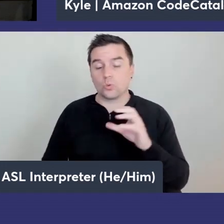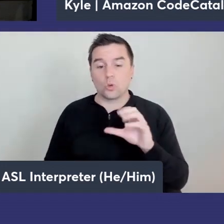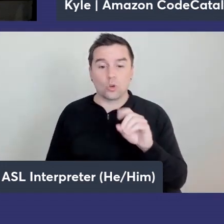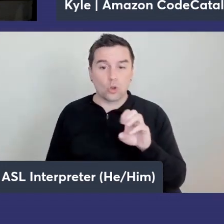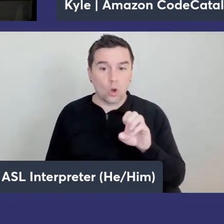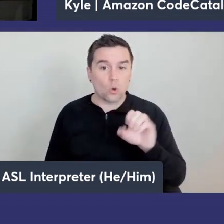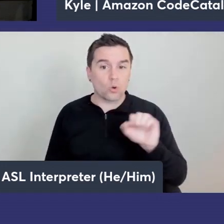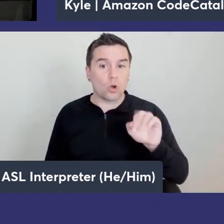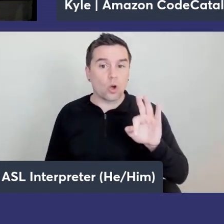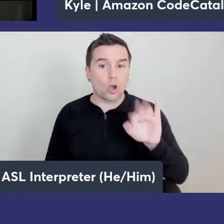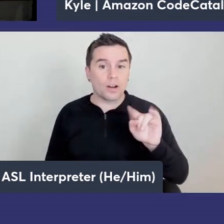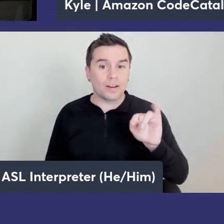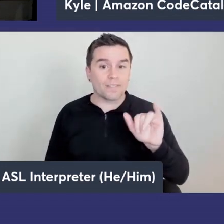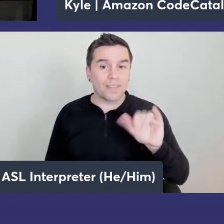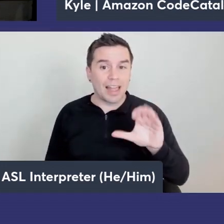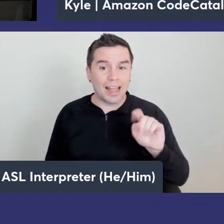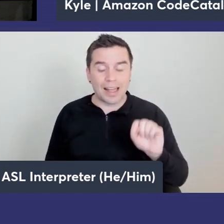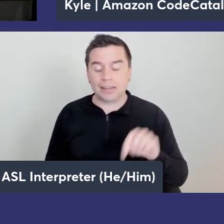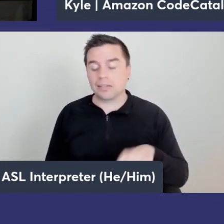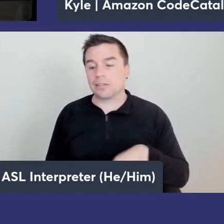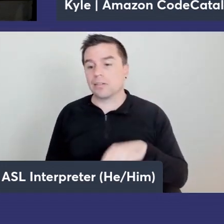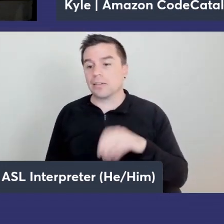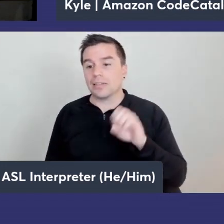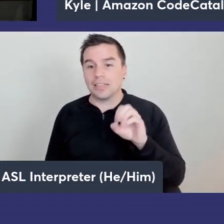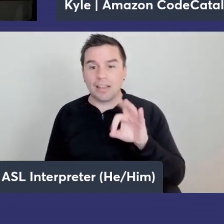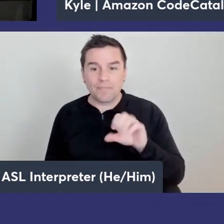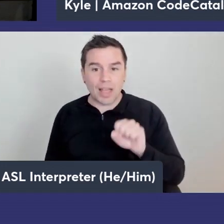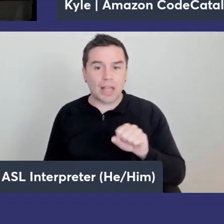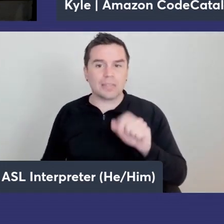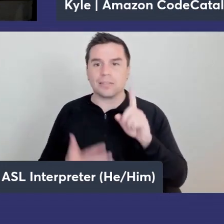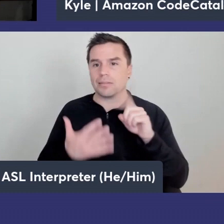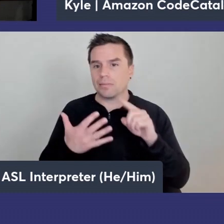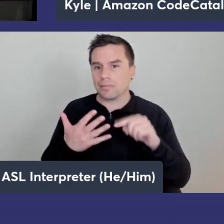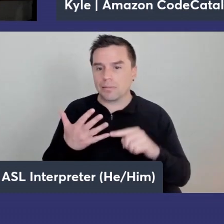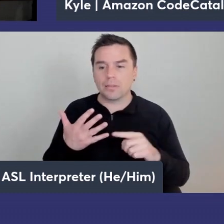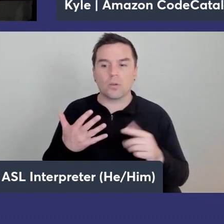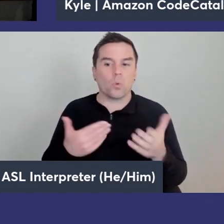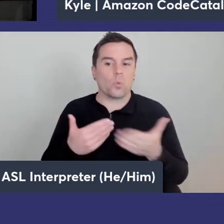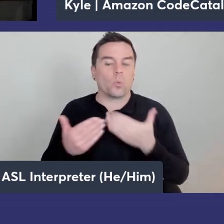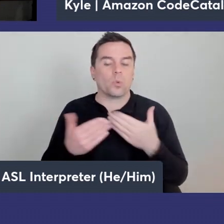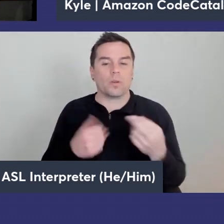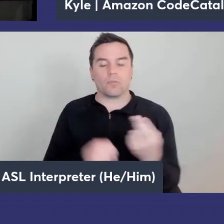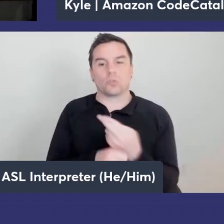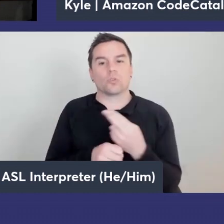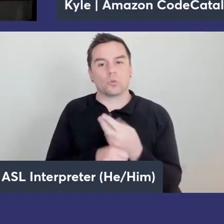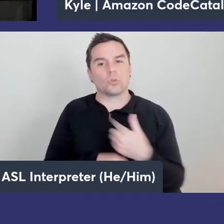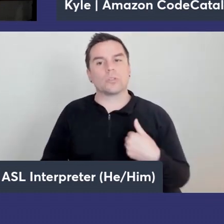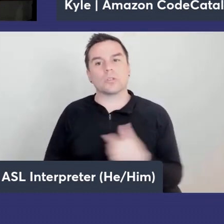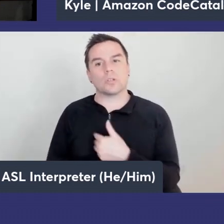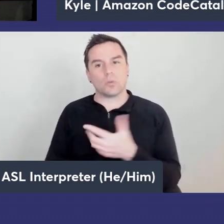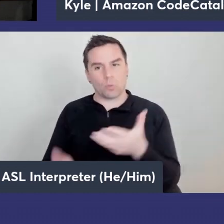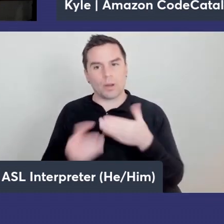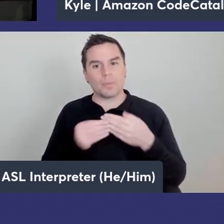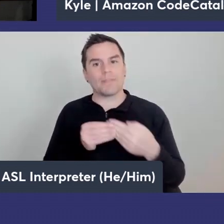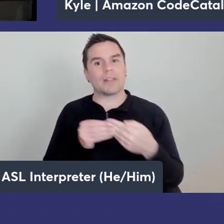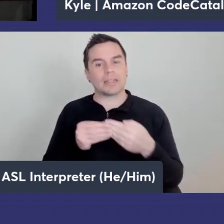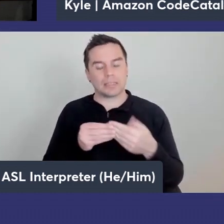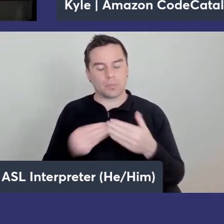We want to be flexible to meet those. And that could be third-party places where you're storing these packages and things. So if we don't have the integration yet,